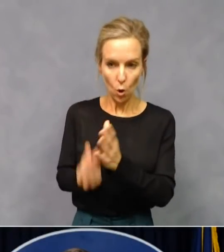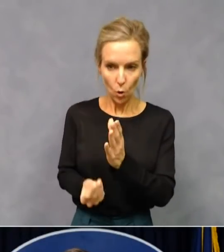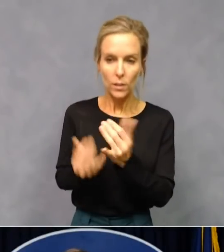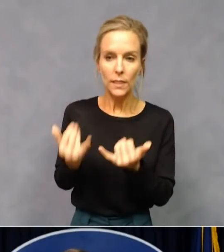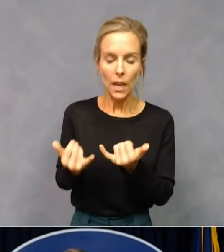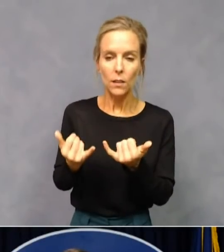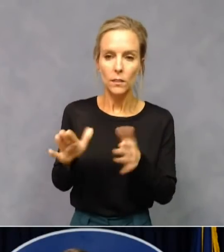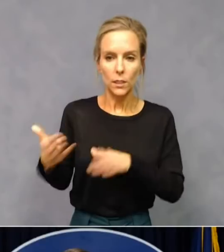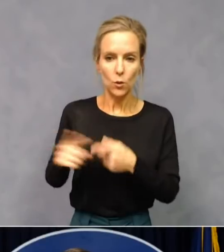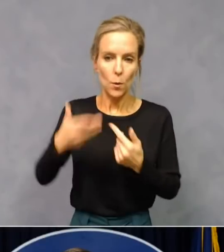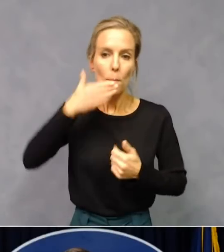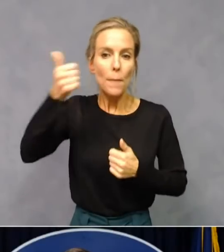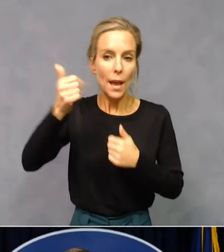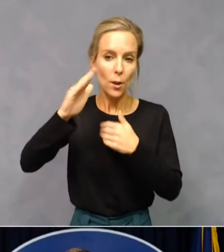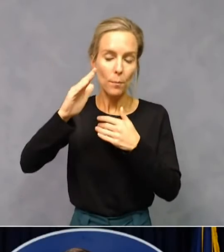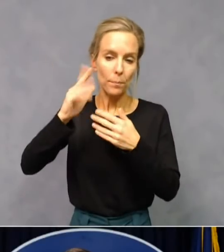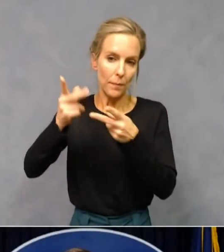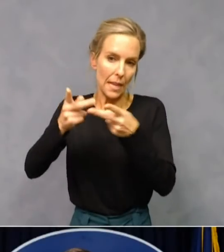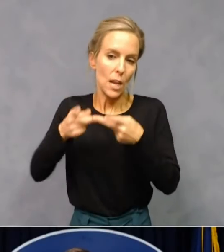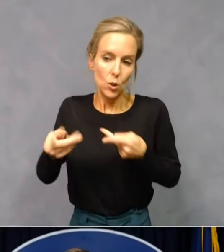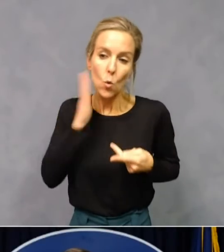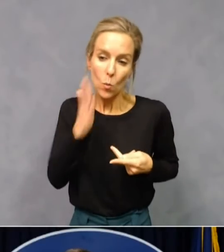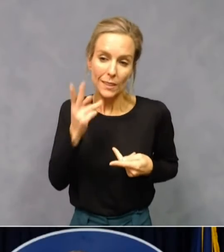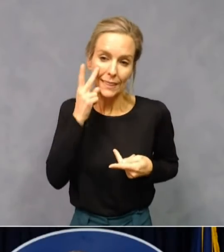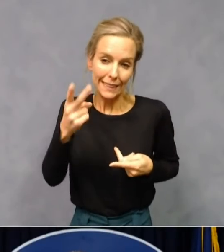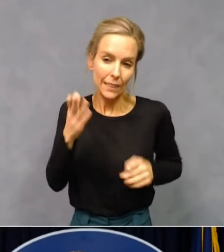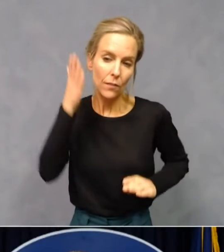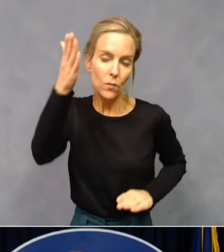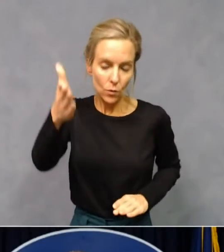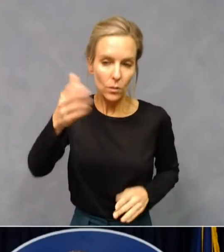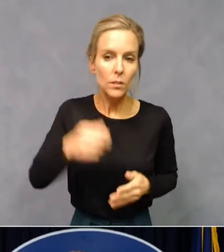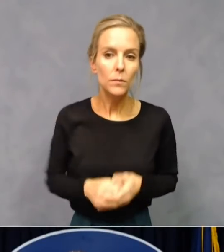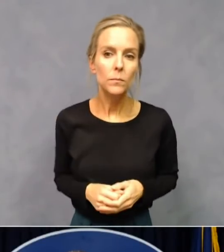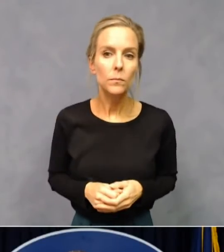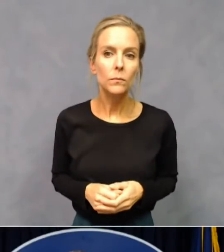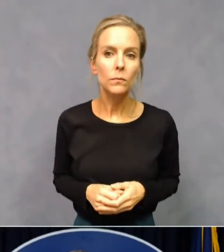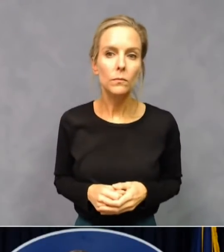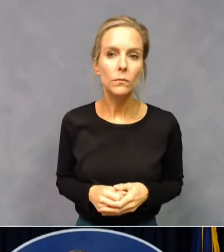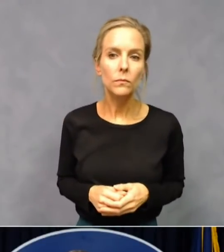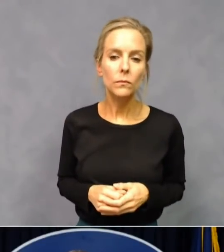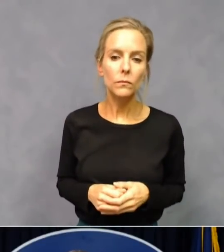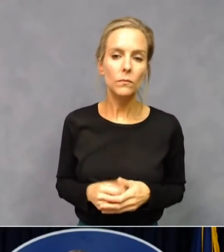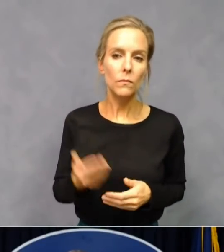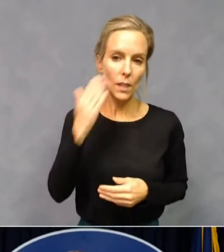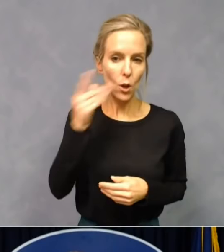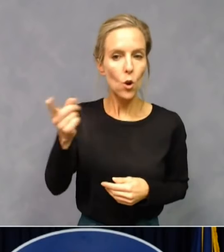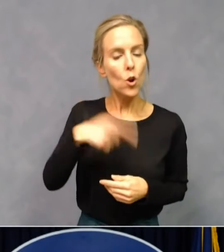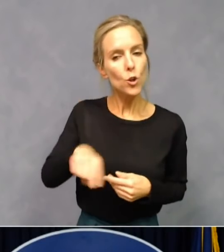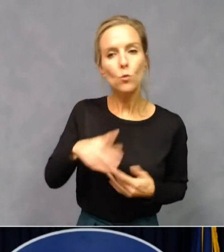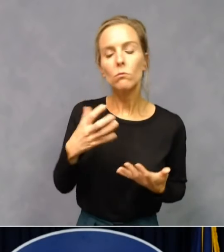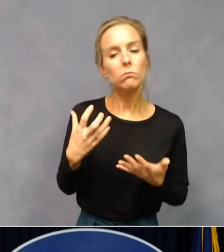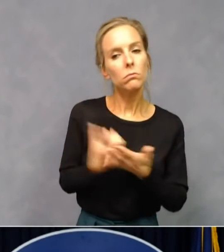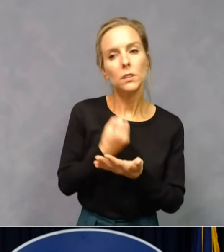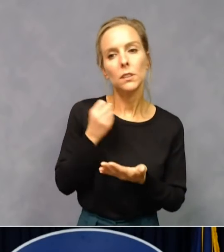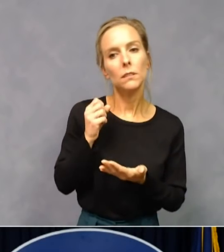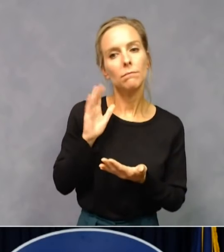will see him in the future, and I know he earned his spot there in heaven.